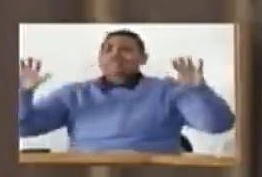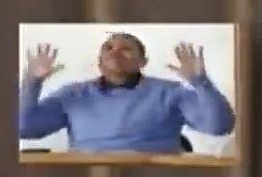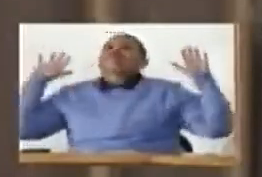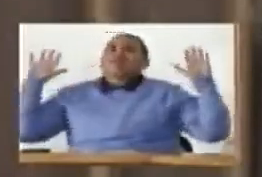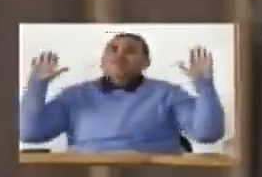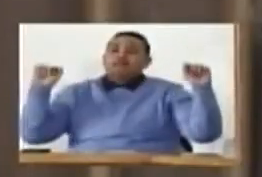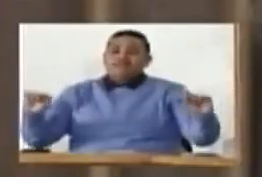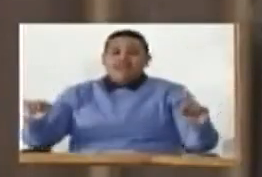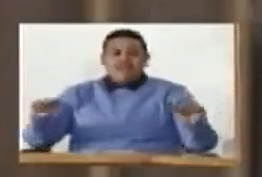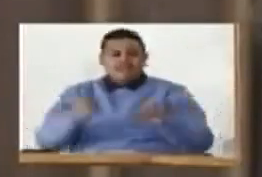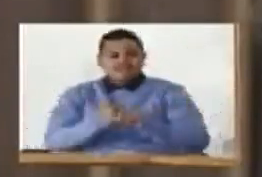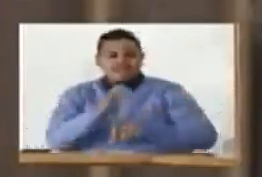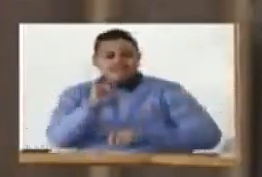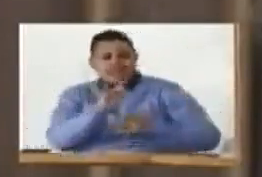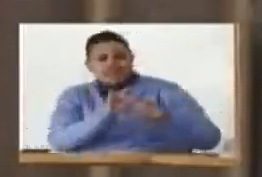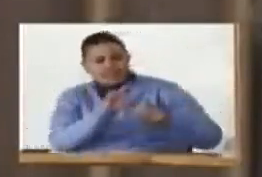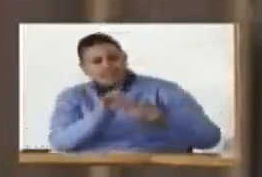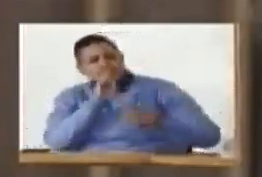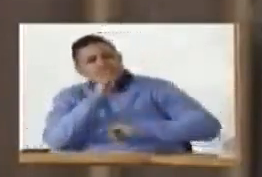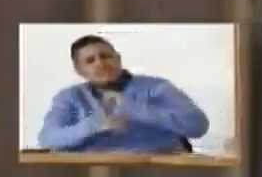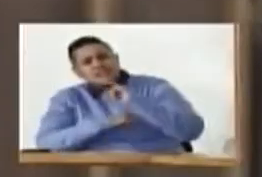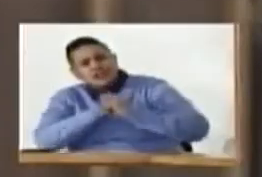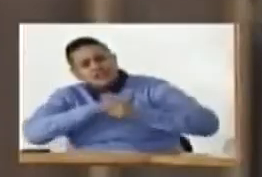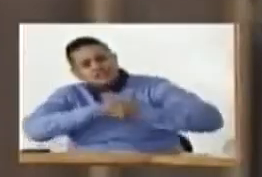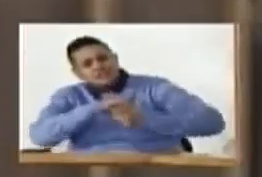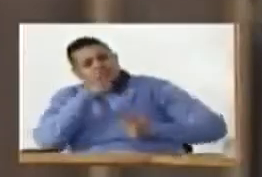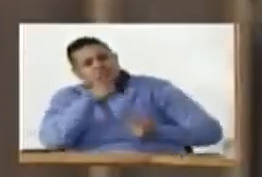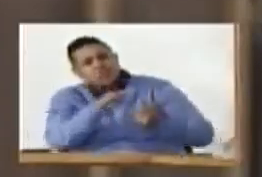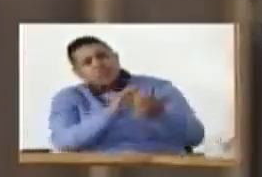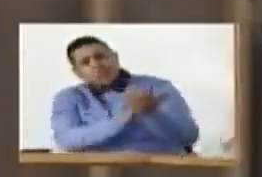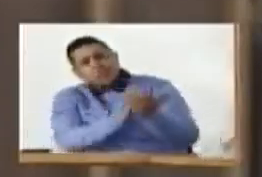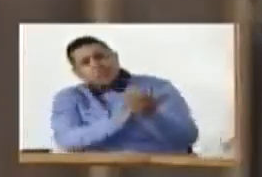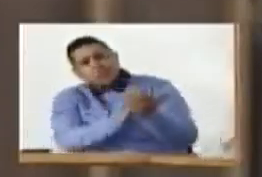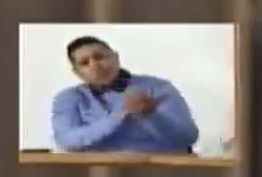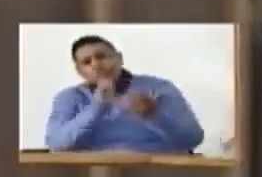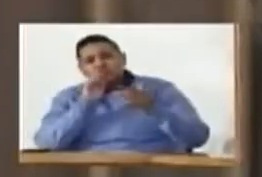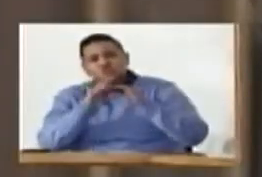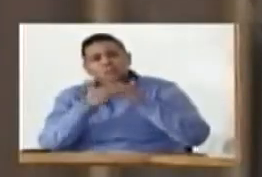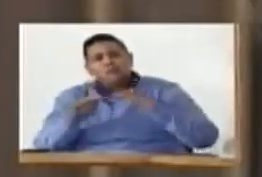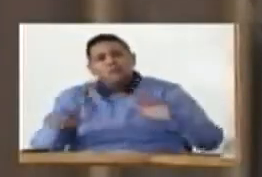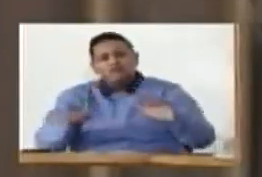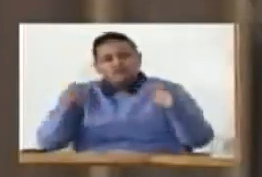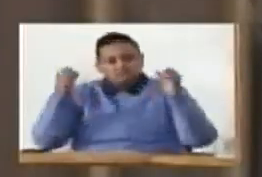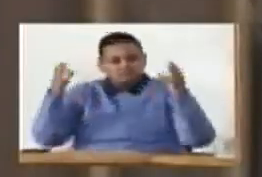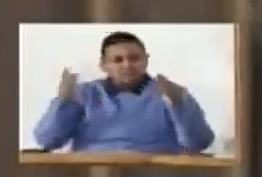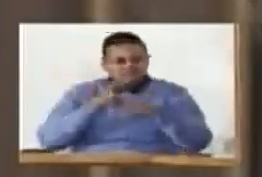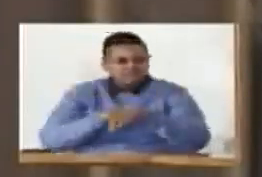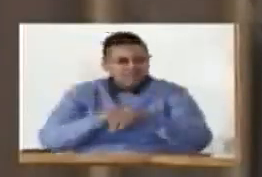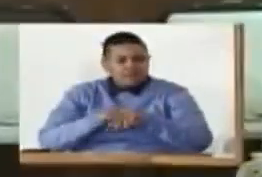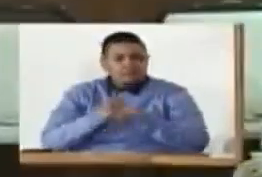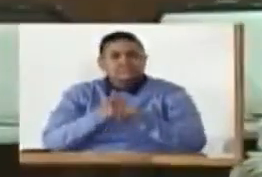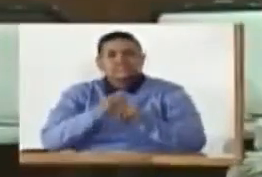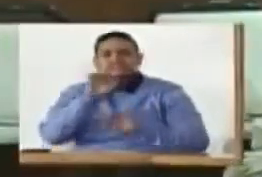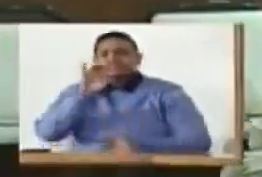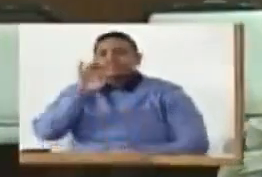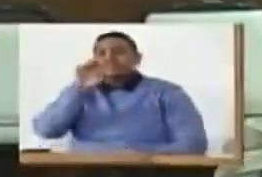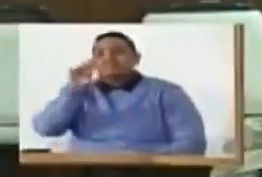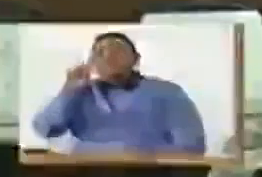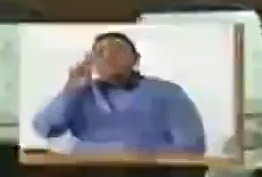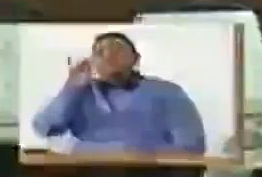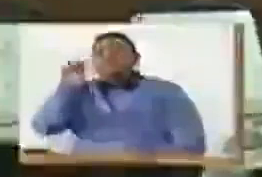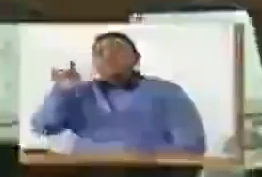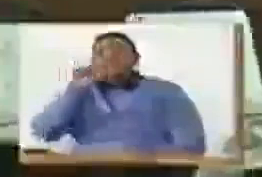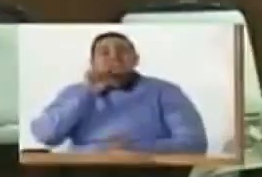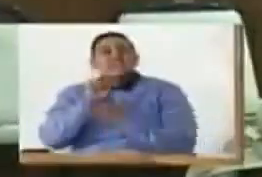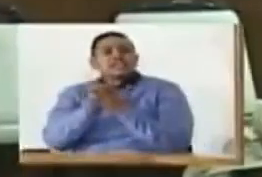international partners have commended Jamaica's performance on several counts. Fitch Ratings Agency recently upgraded